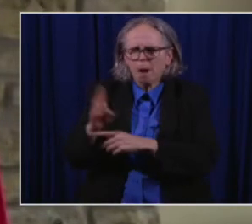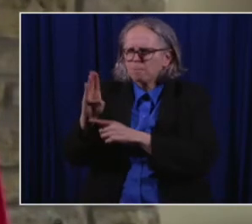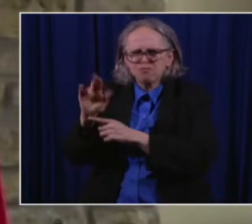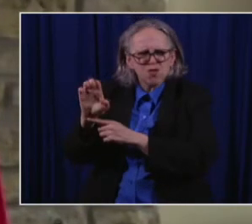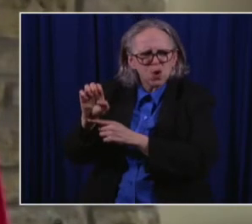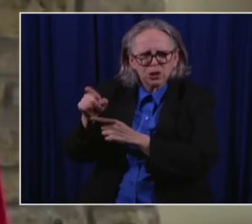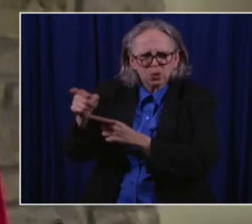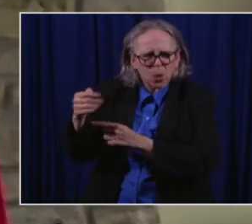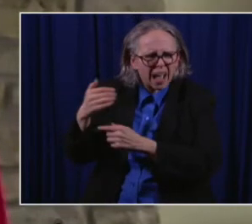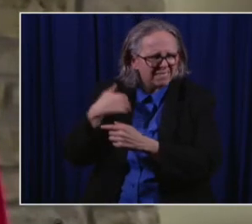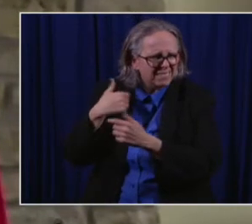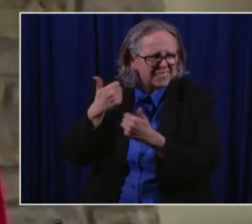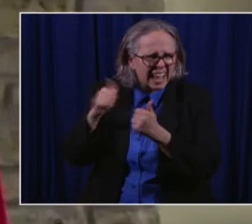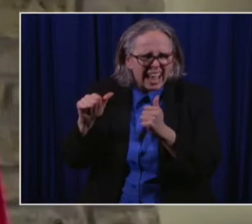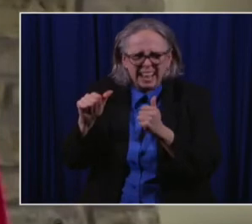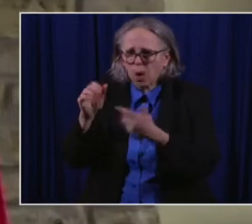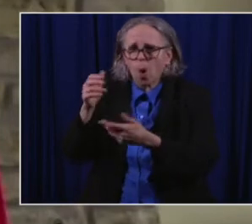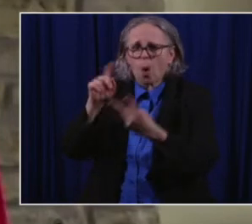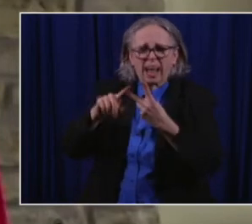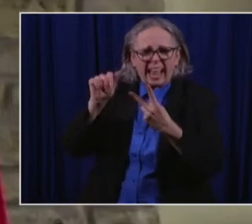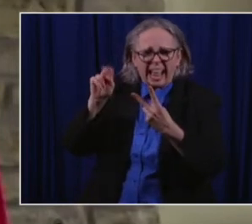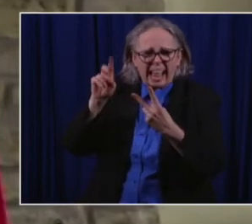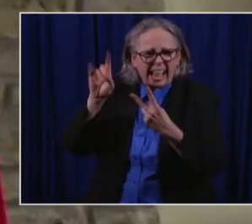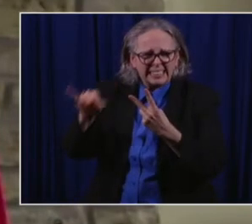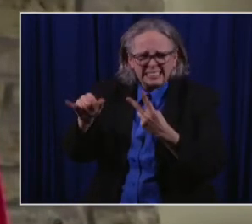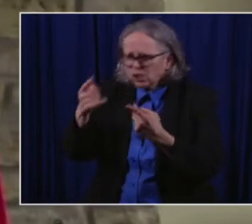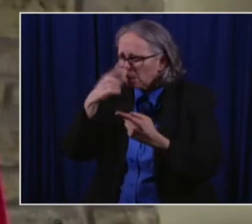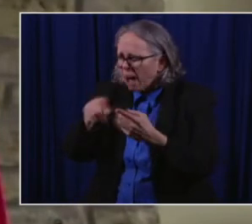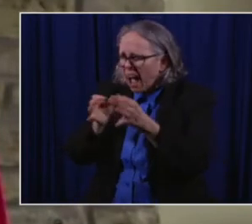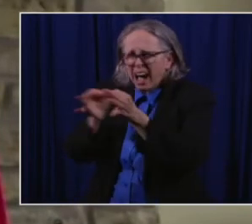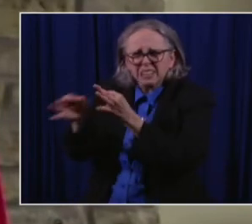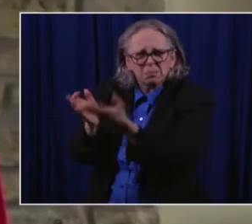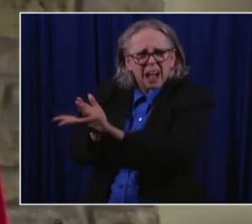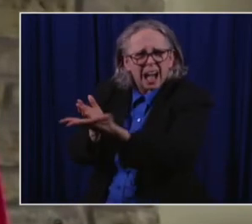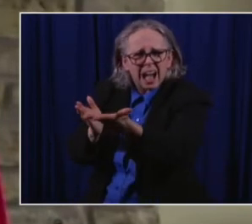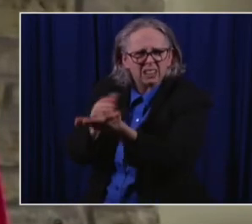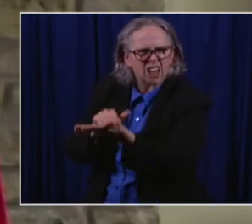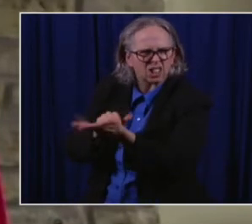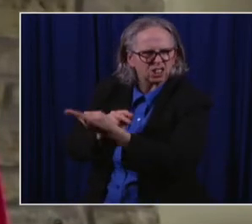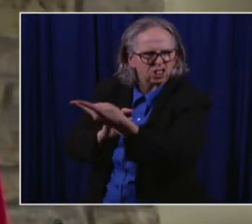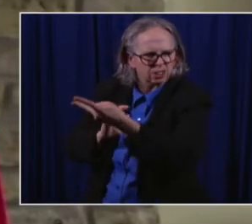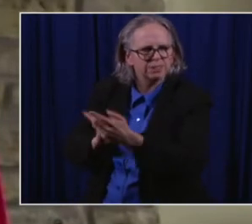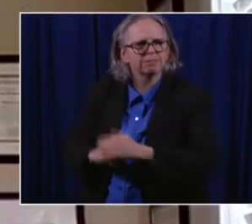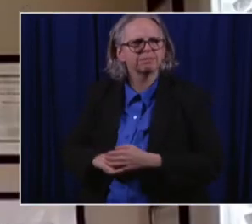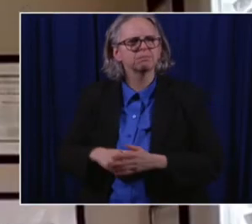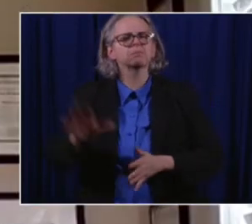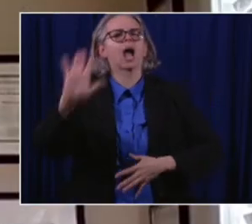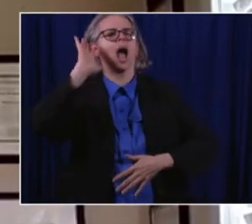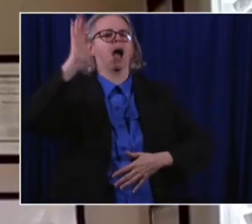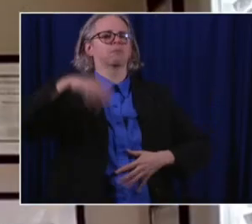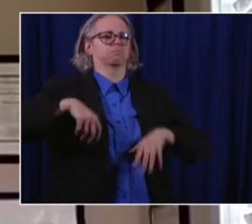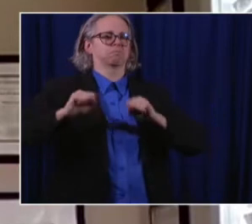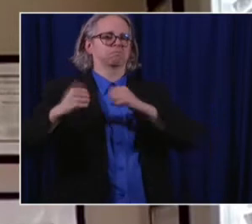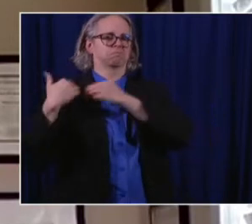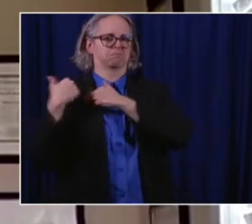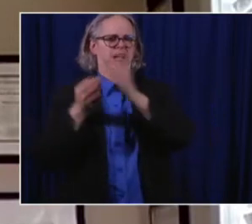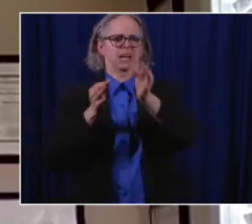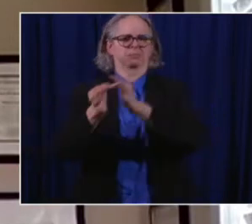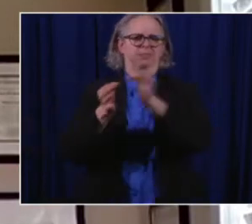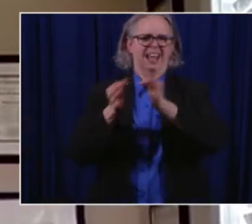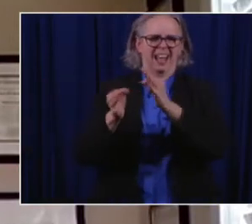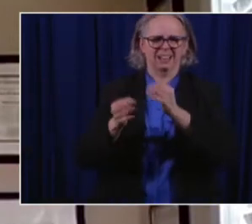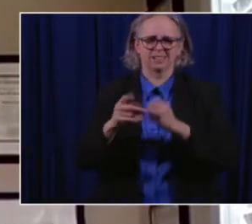one of you. Yeah, I'd be happy to start it off, Governor. The Governor's absolutely correct. The approach that has